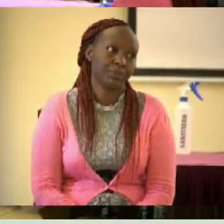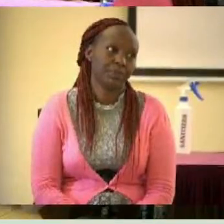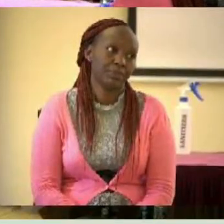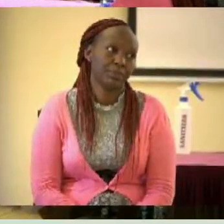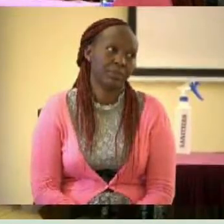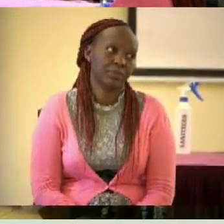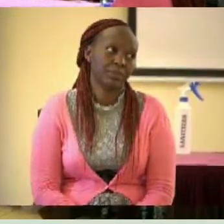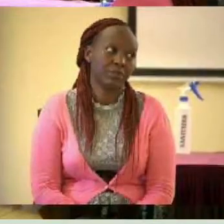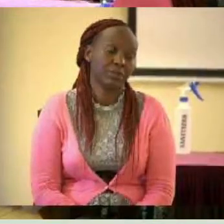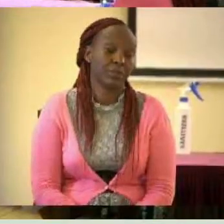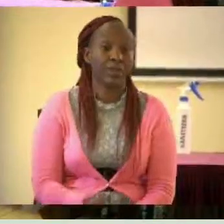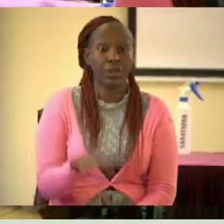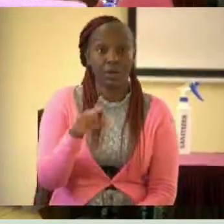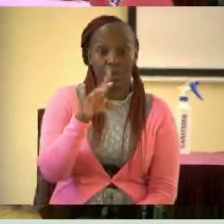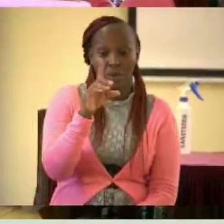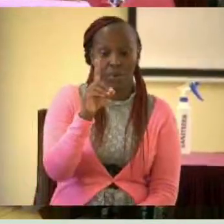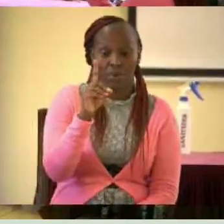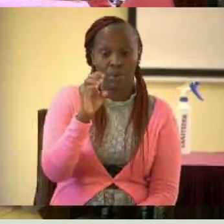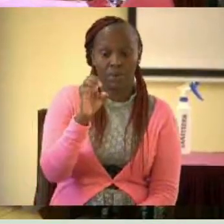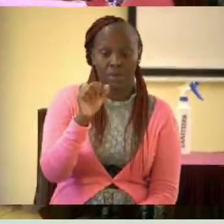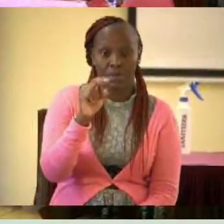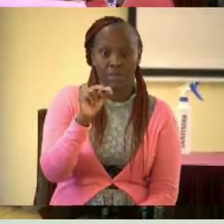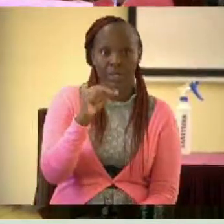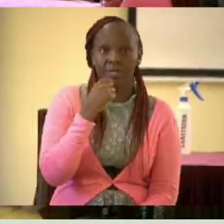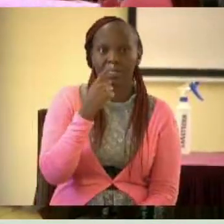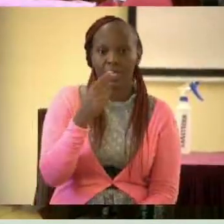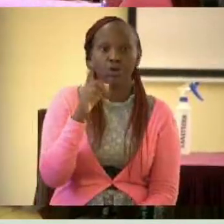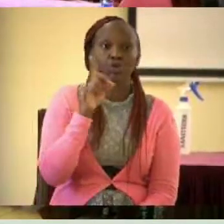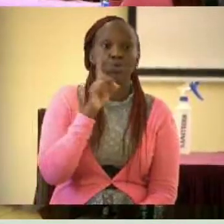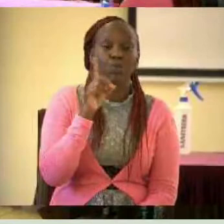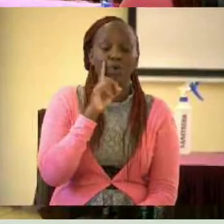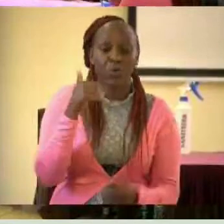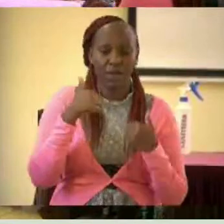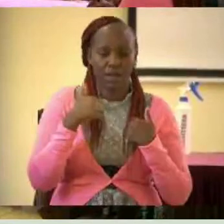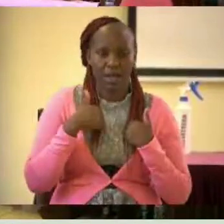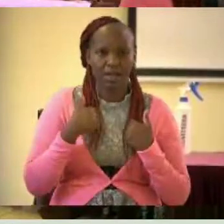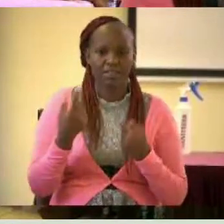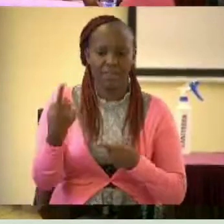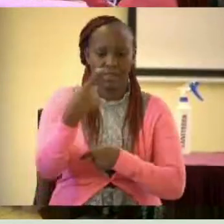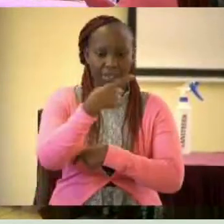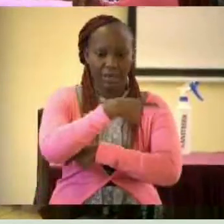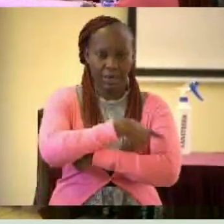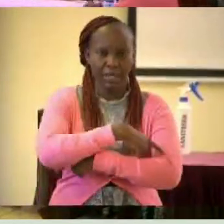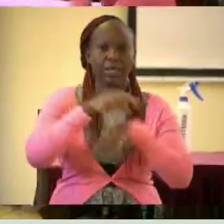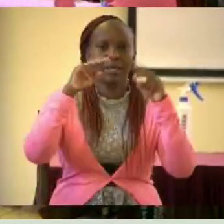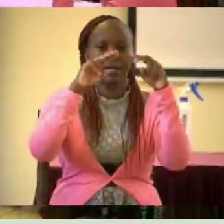As we were told by the Dean, tomorrow we mark the International